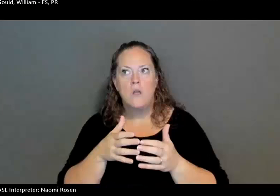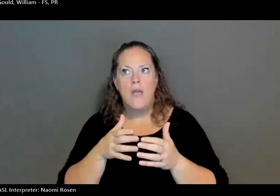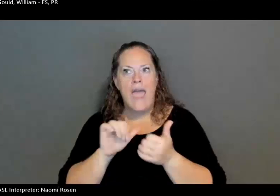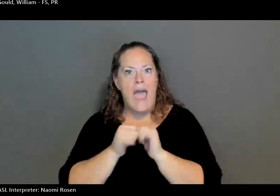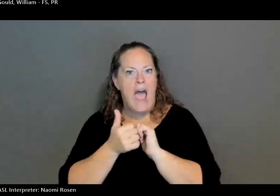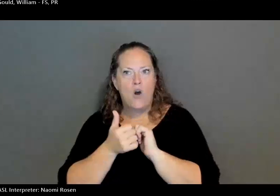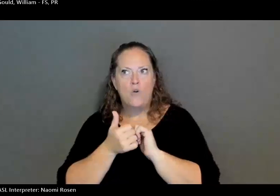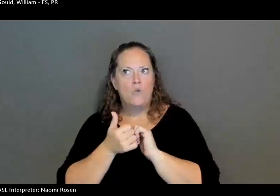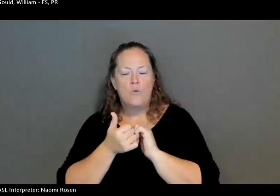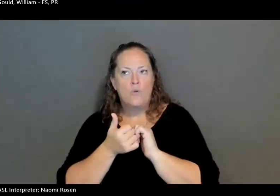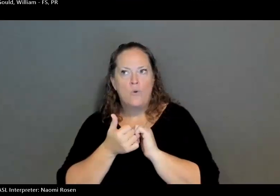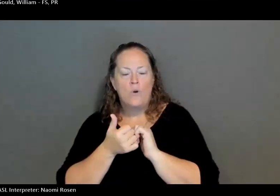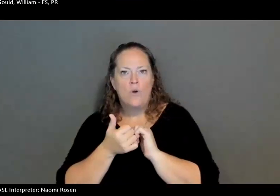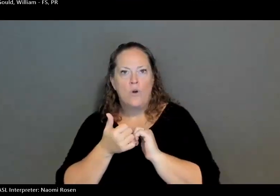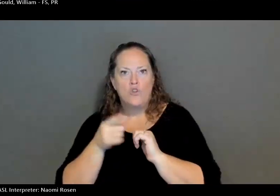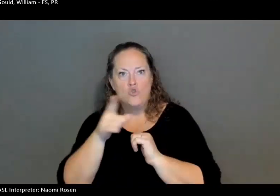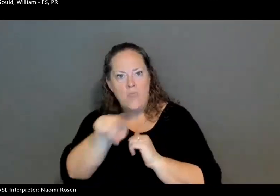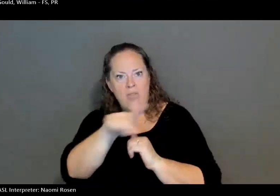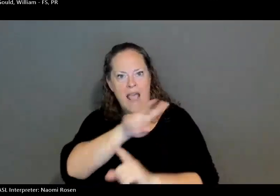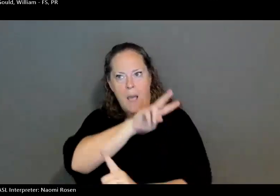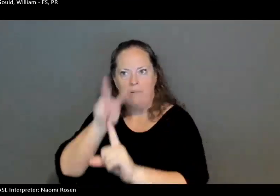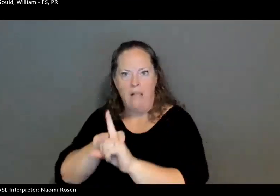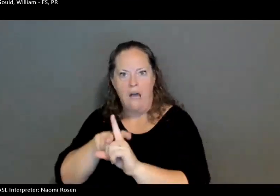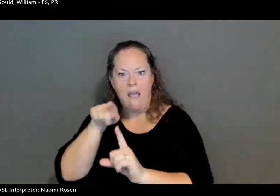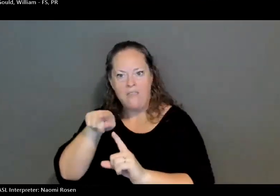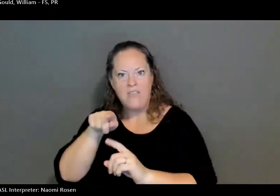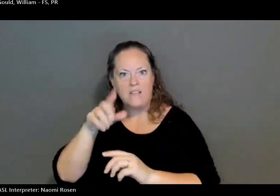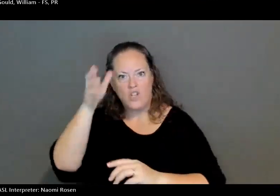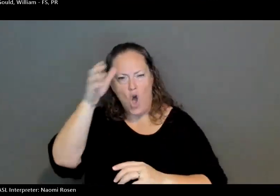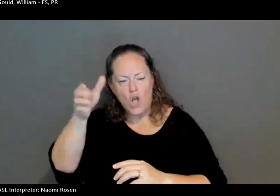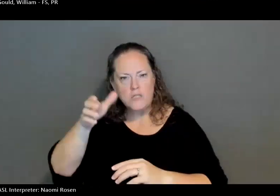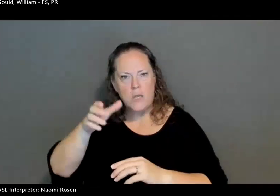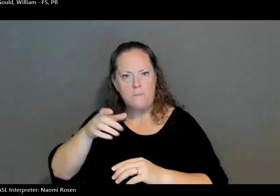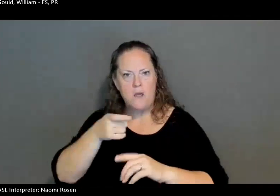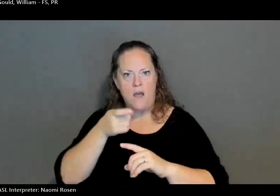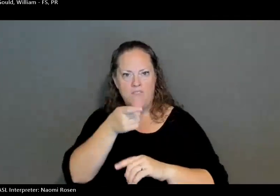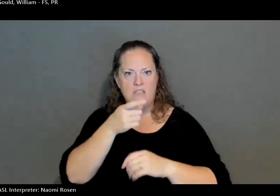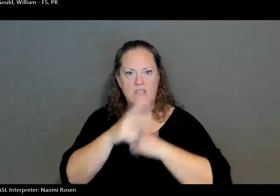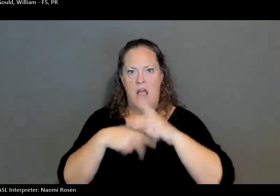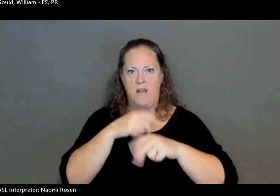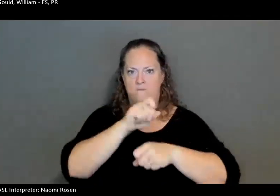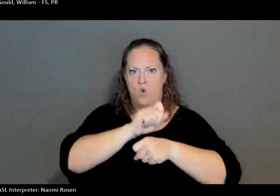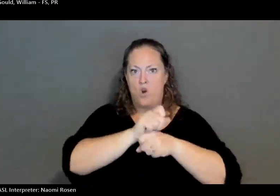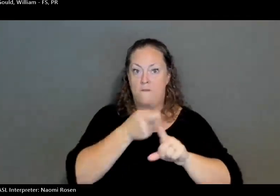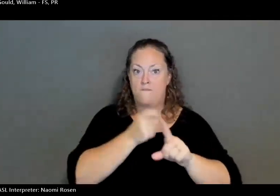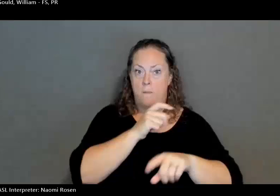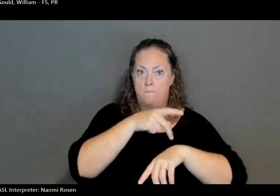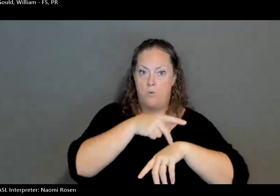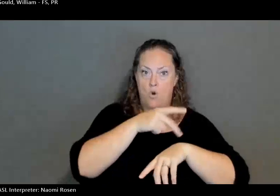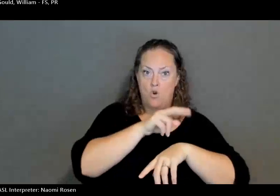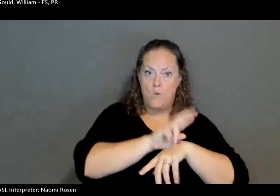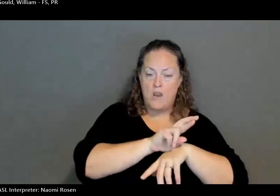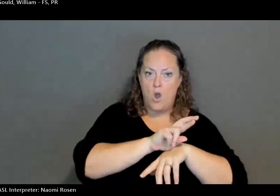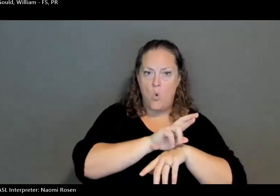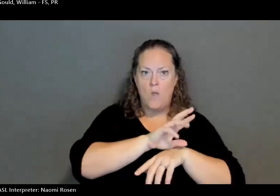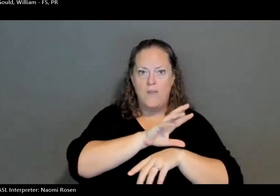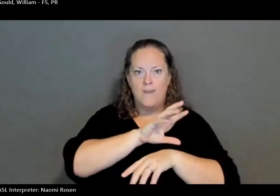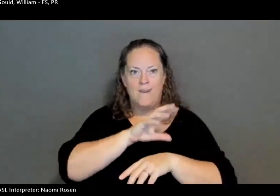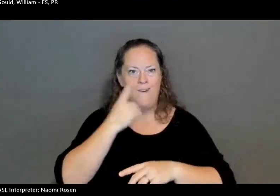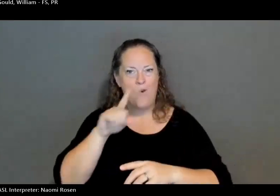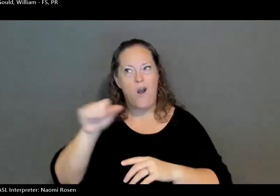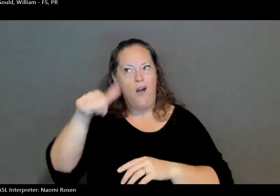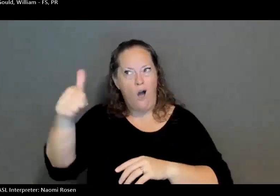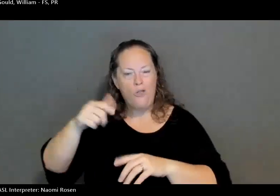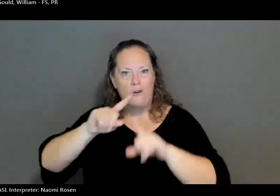this concept of the adaptation workbooks in Puerto Rico for the rest of the hubs. So if you could share